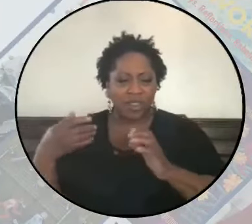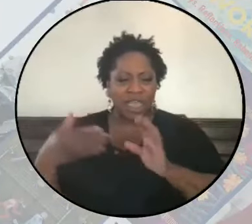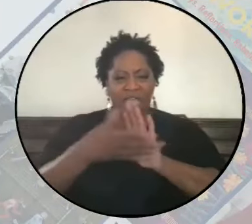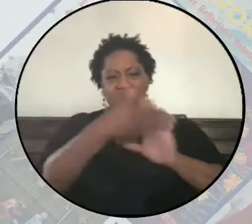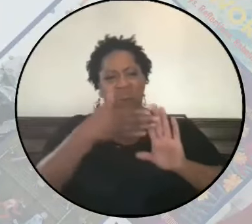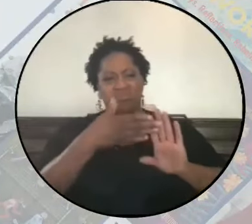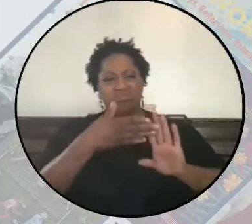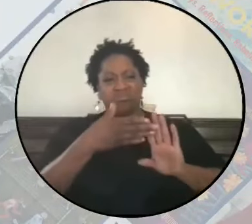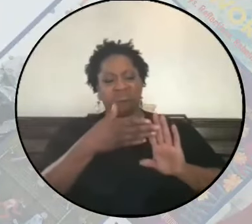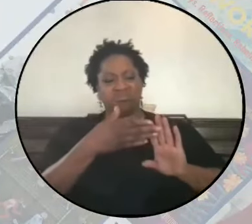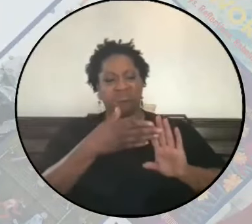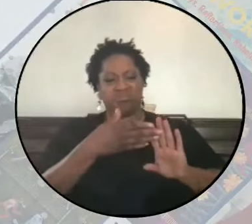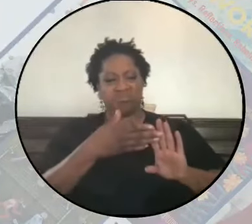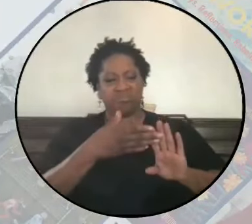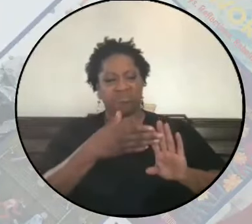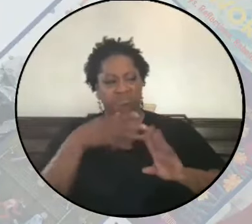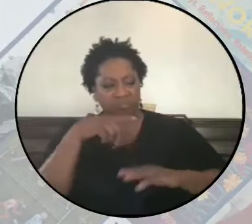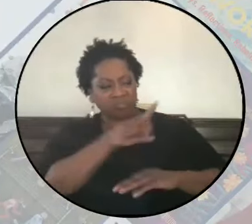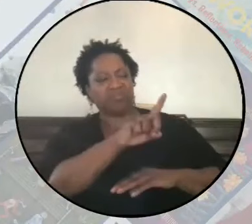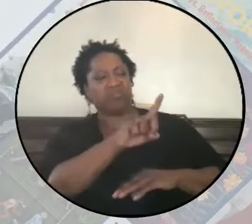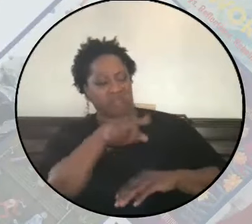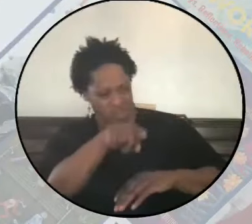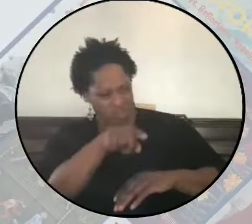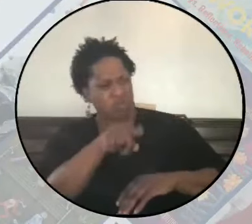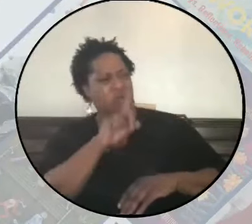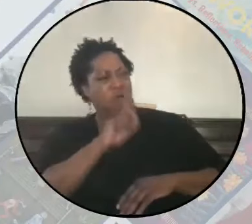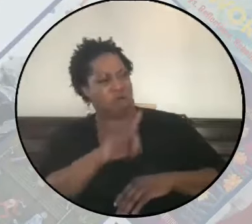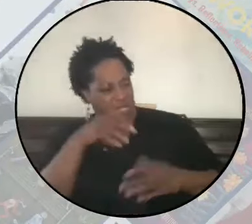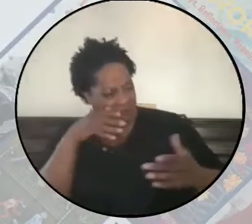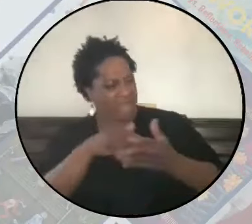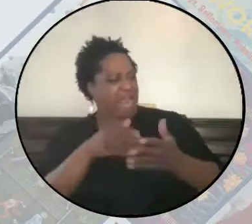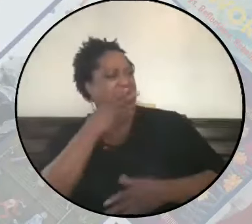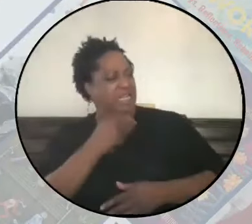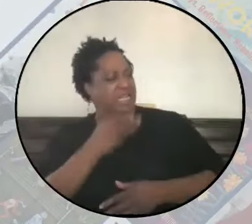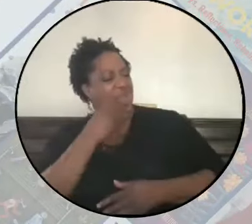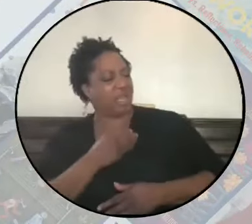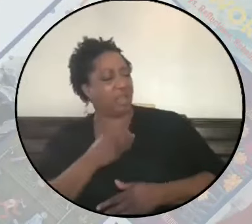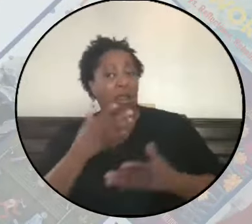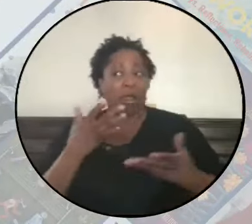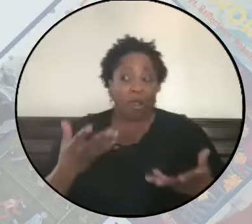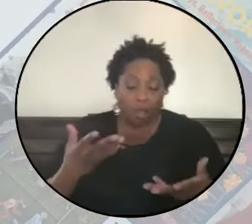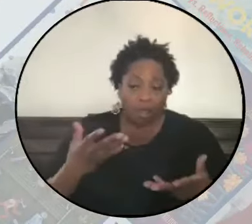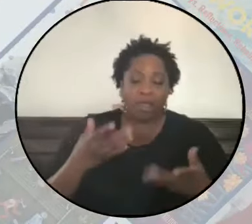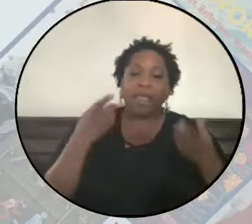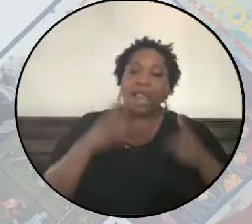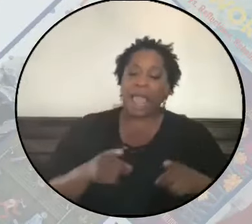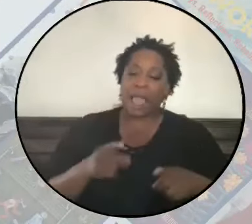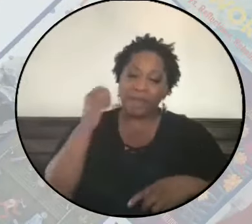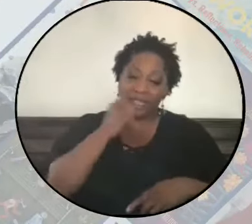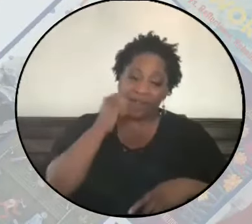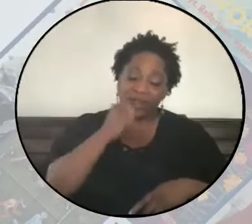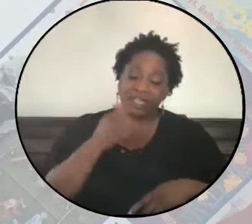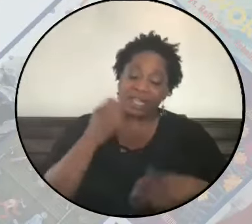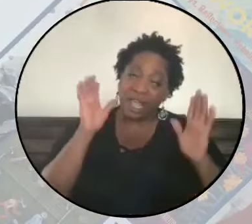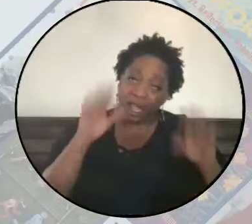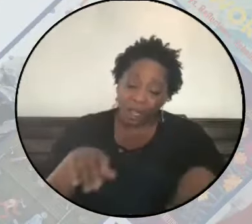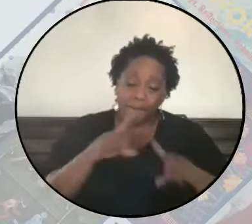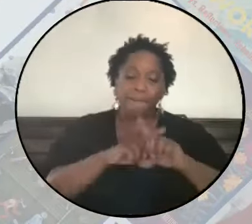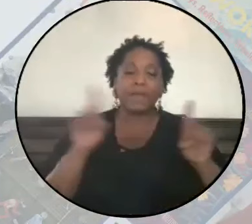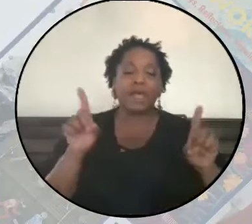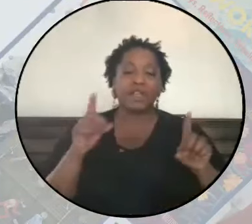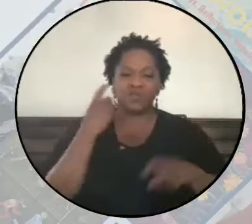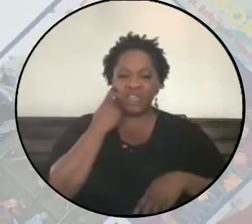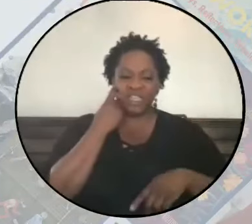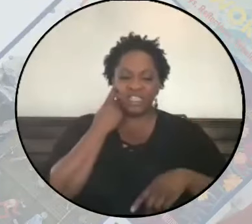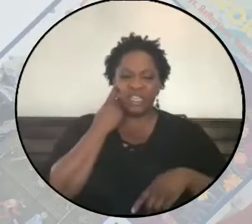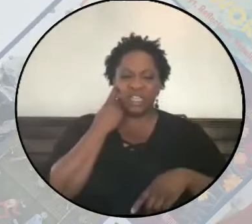us of of of of being anti-semitic I just got AC well you know that it happens all the time but just you know